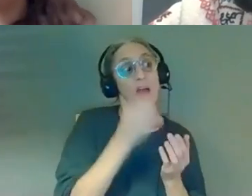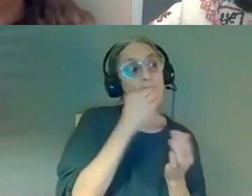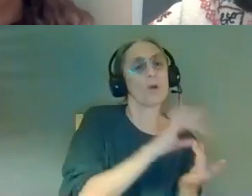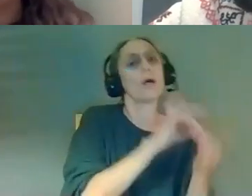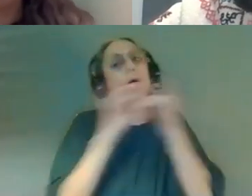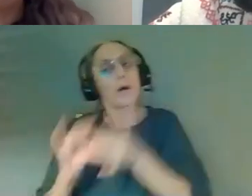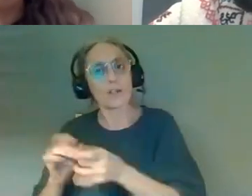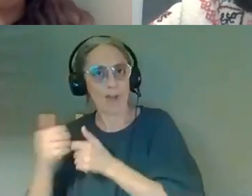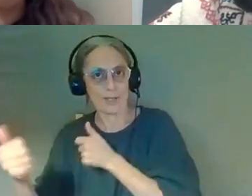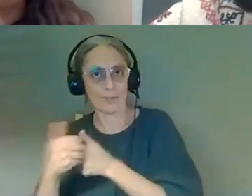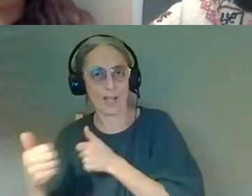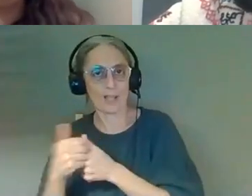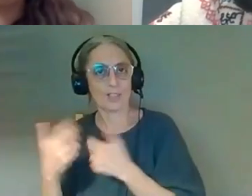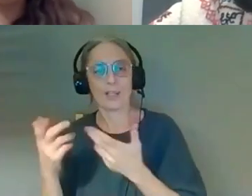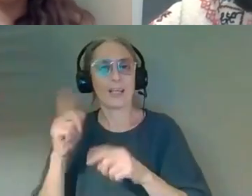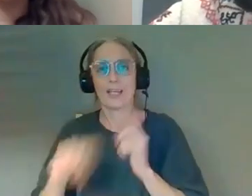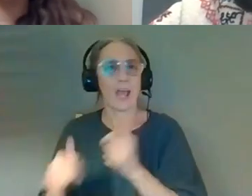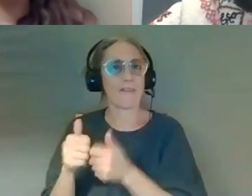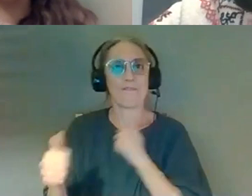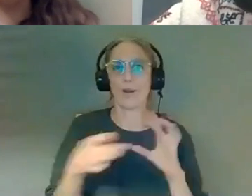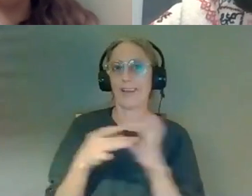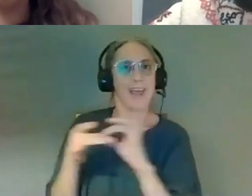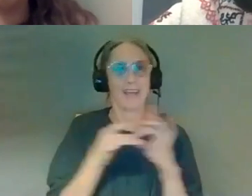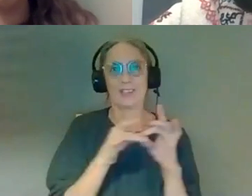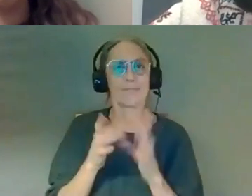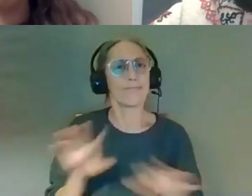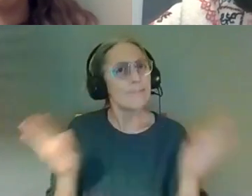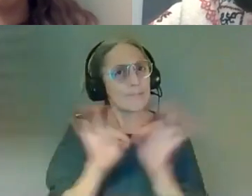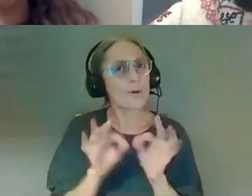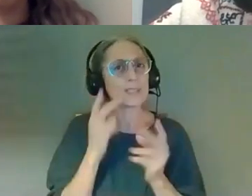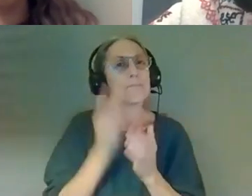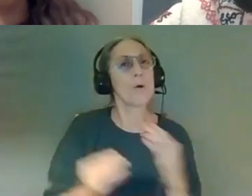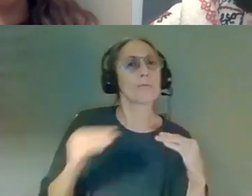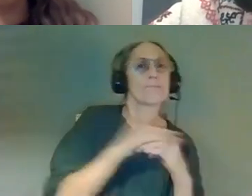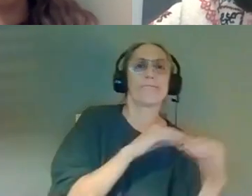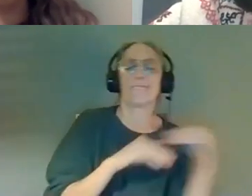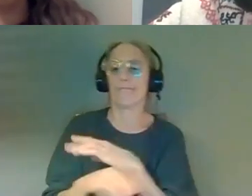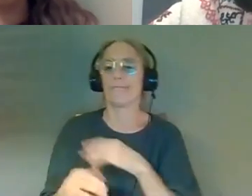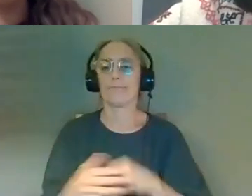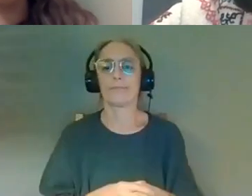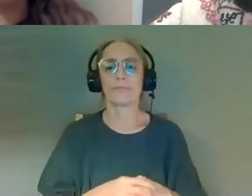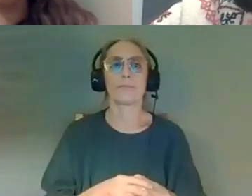helpful. Mm-hmm. Yeah, and you know, just so you'll know, the governor